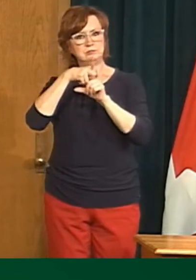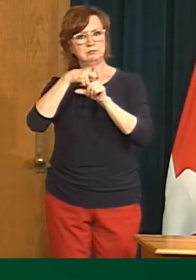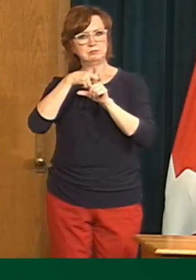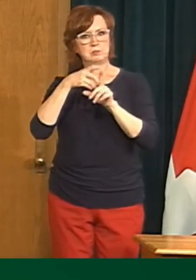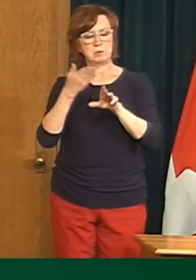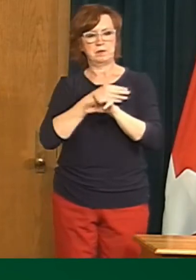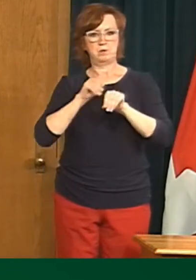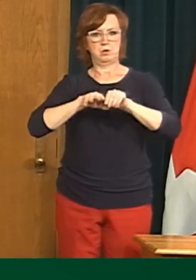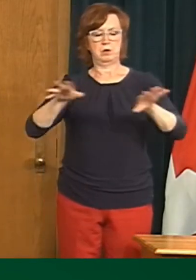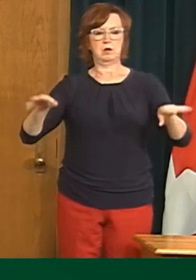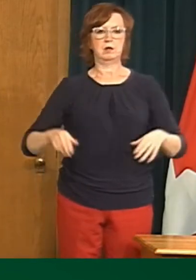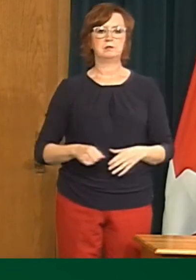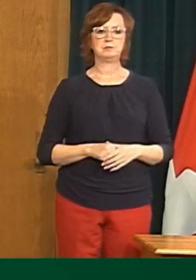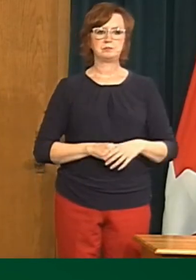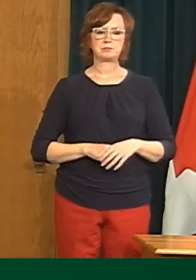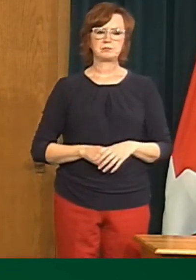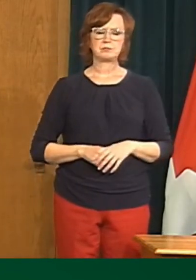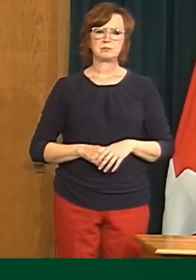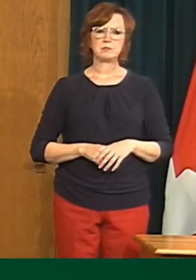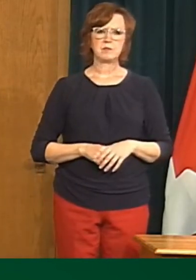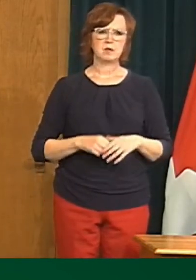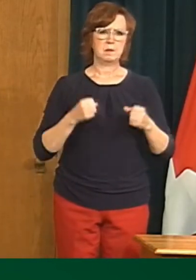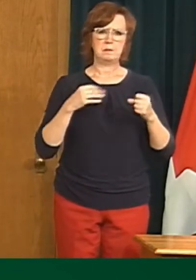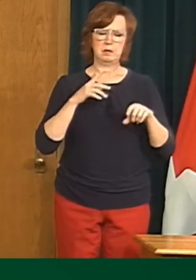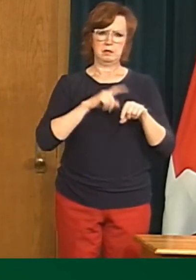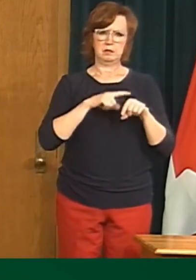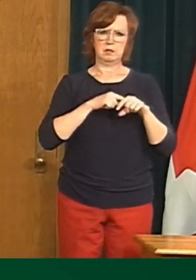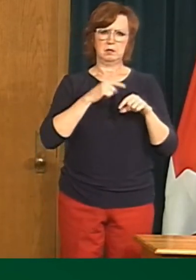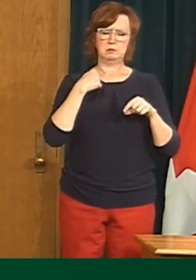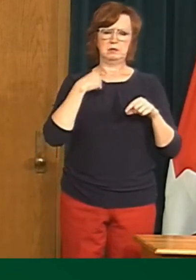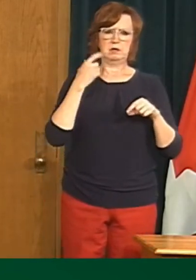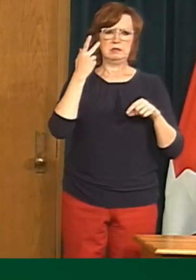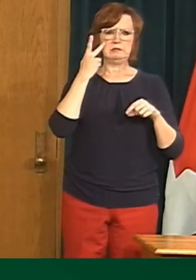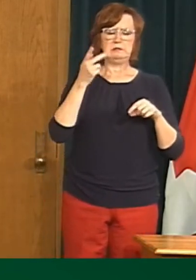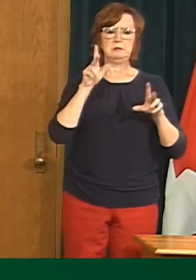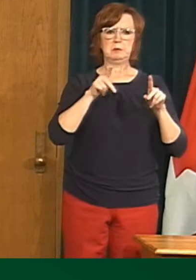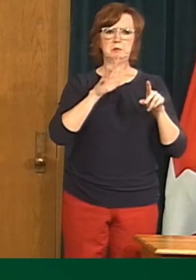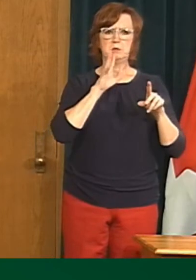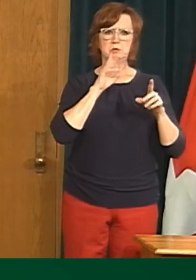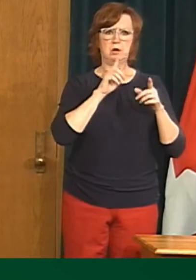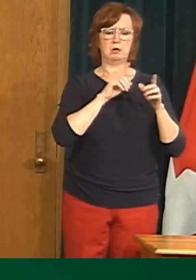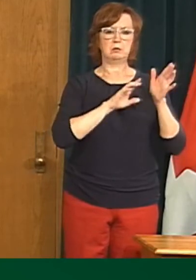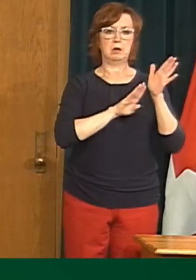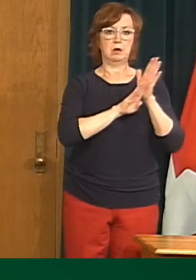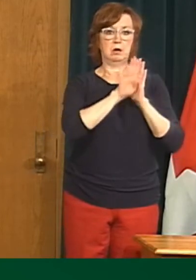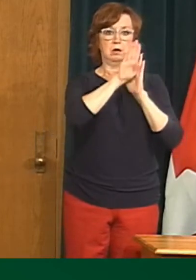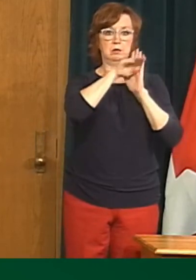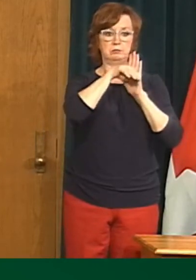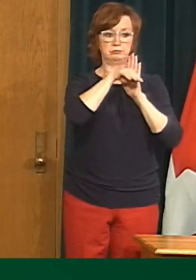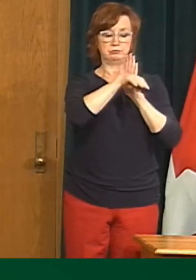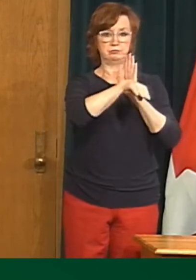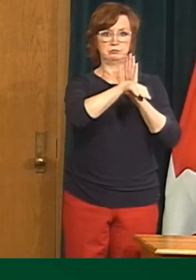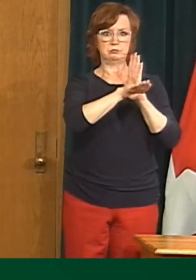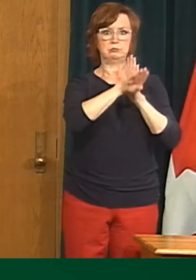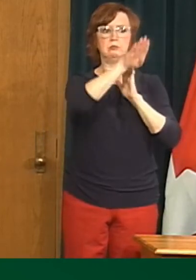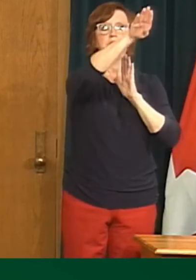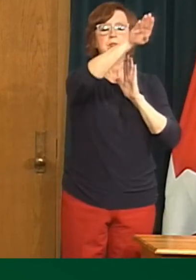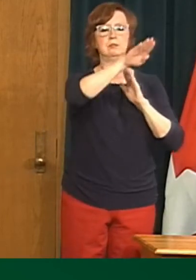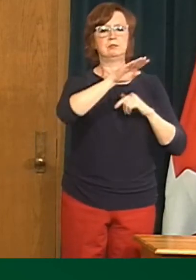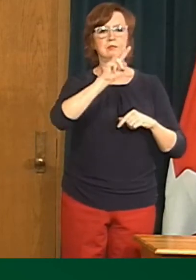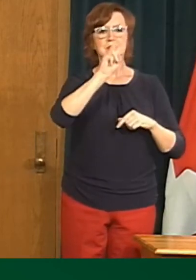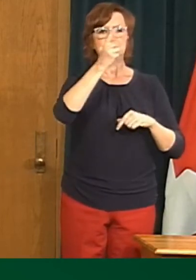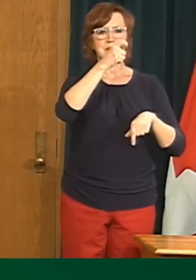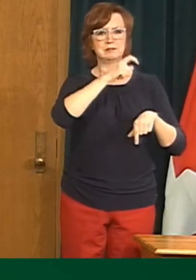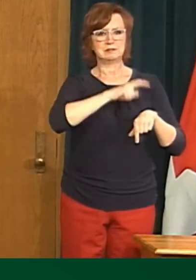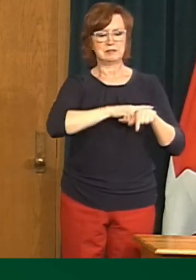a second wave of COVID-19, and I would say that in Saskatchewan we have been